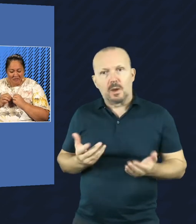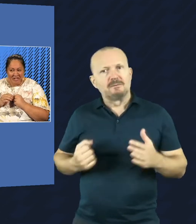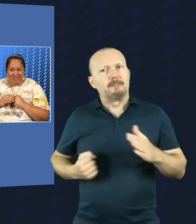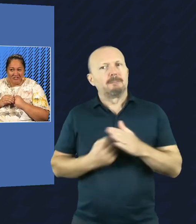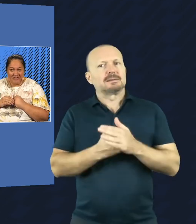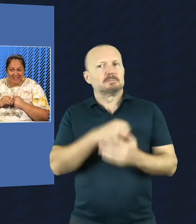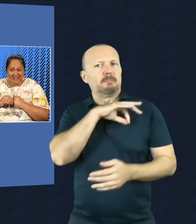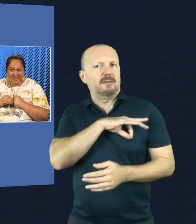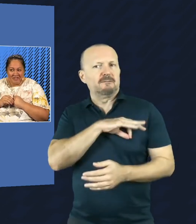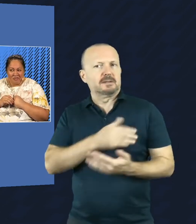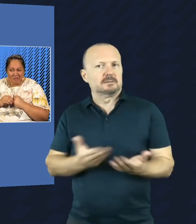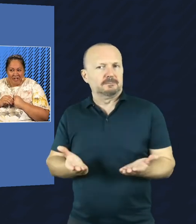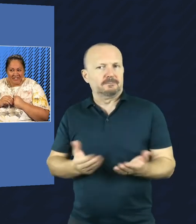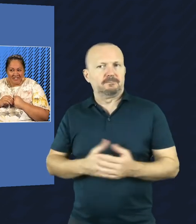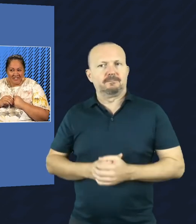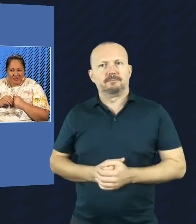particular information